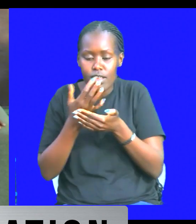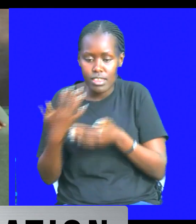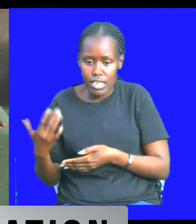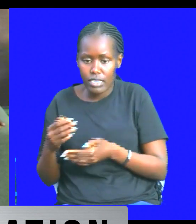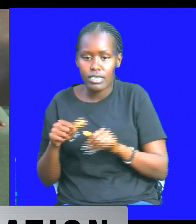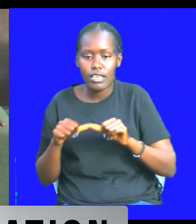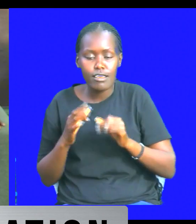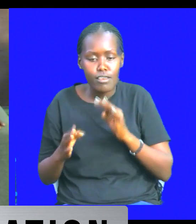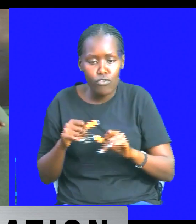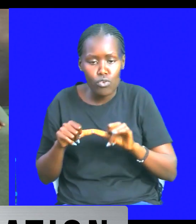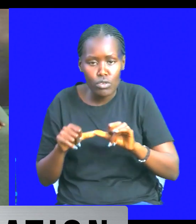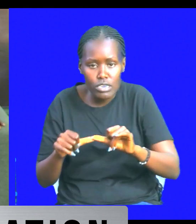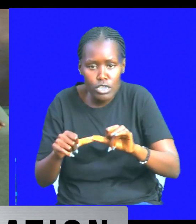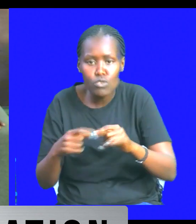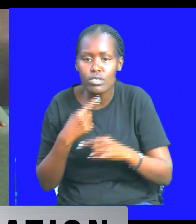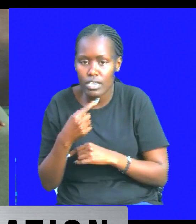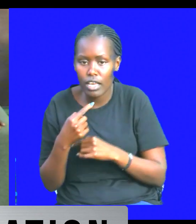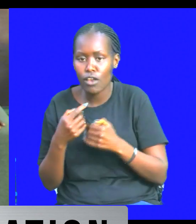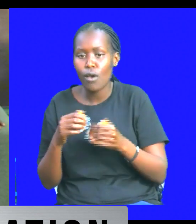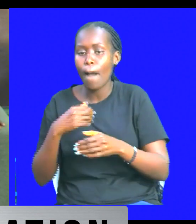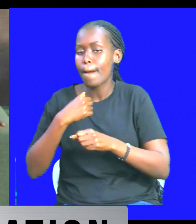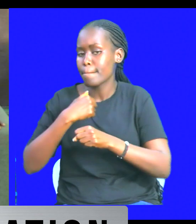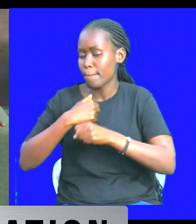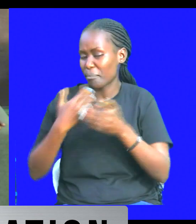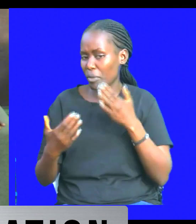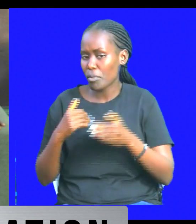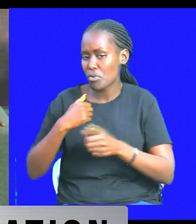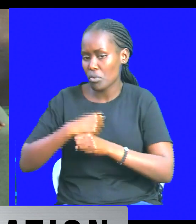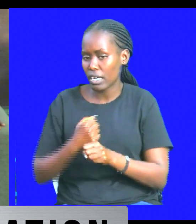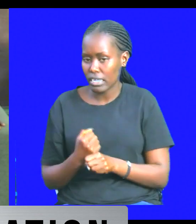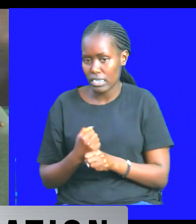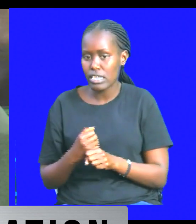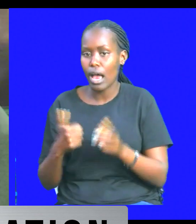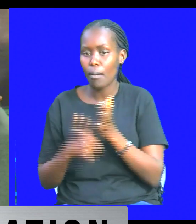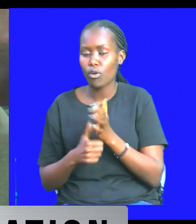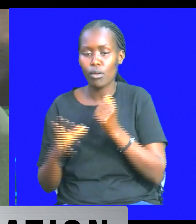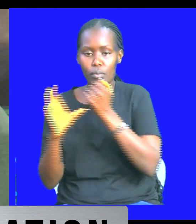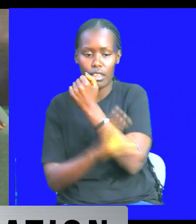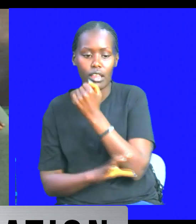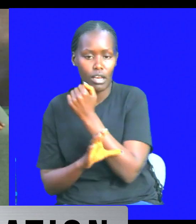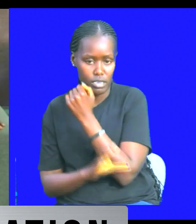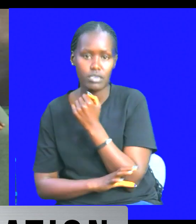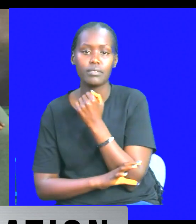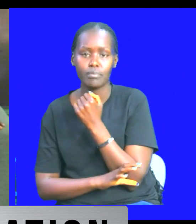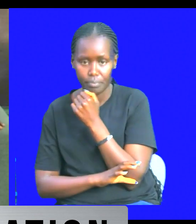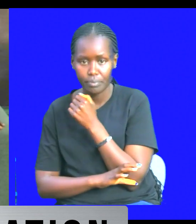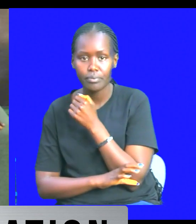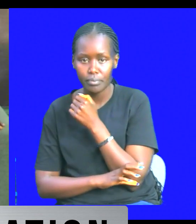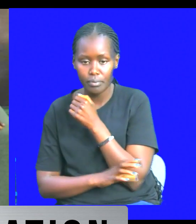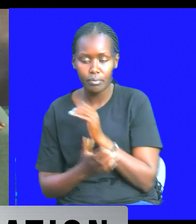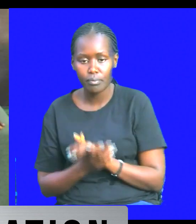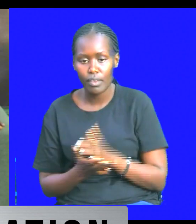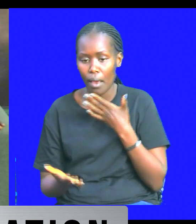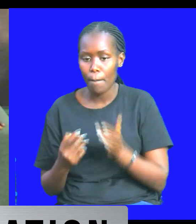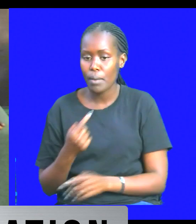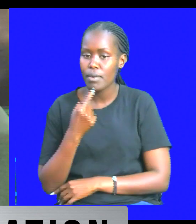in the country. And as that level where you are seated, it's not an easy thing to just talk anyhow. They may say that